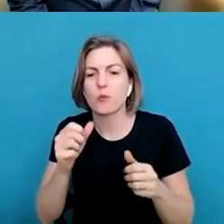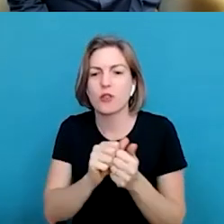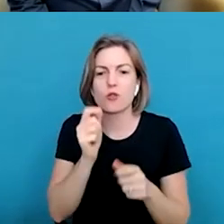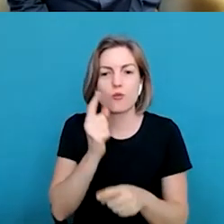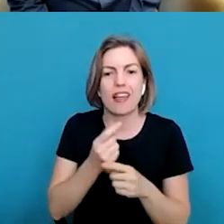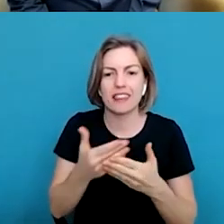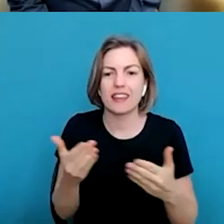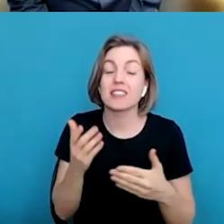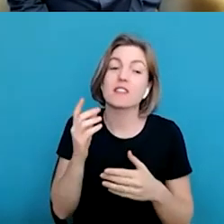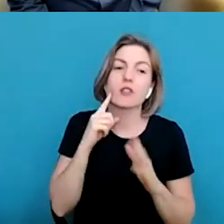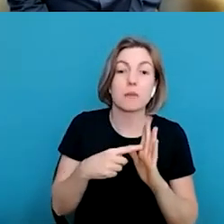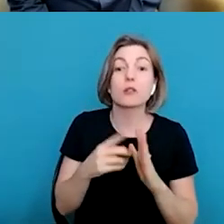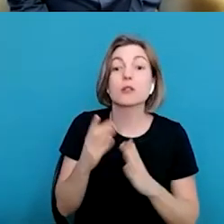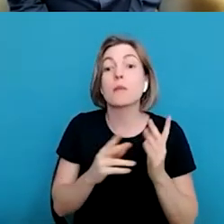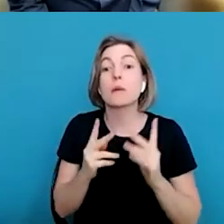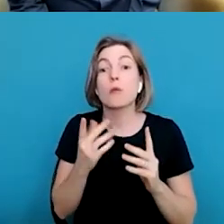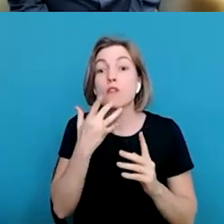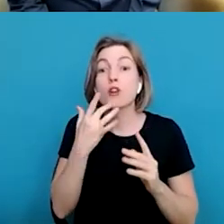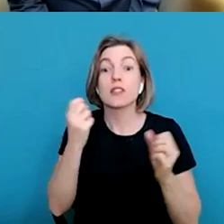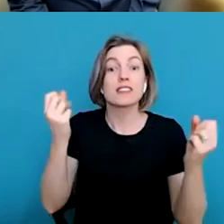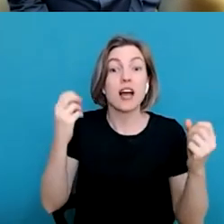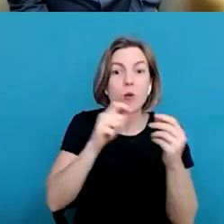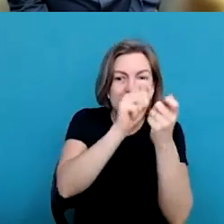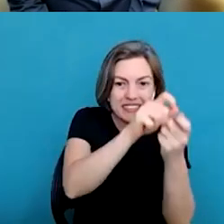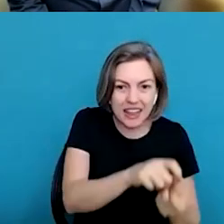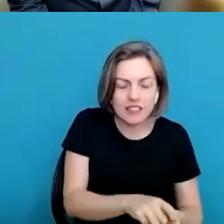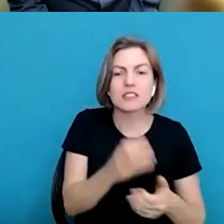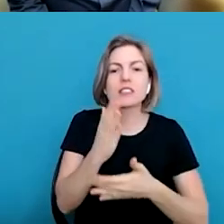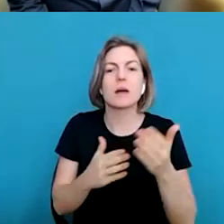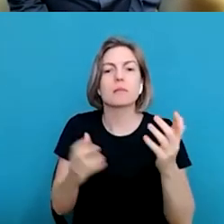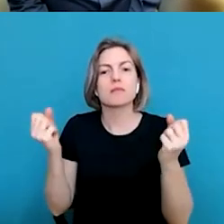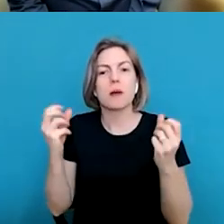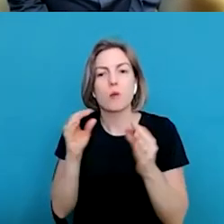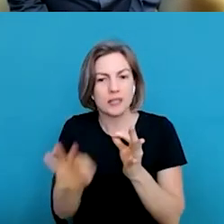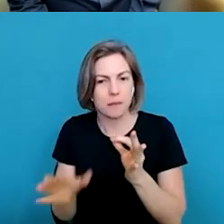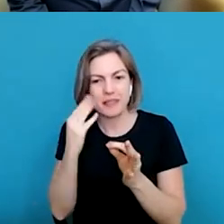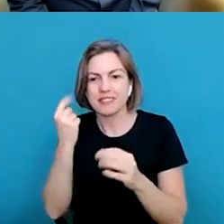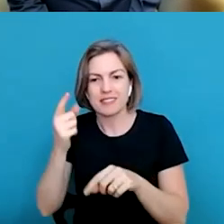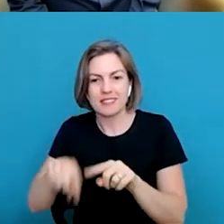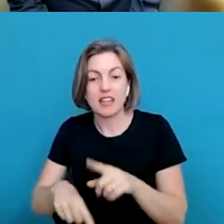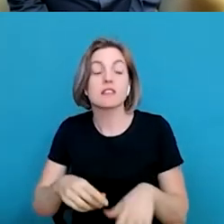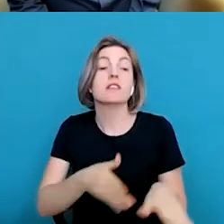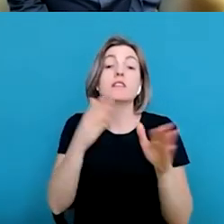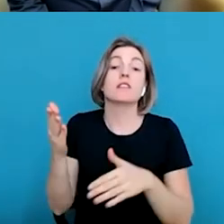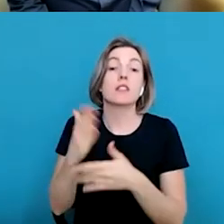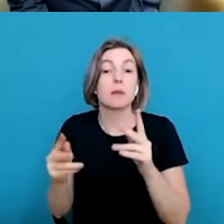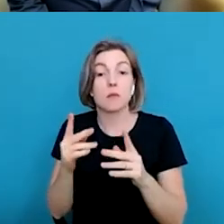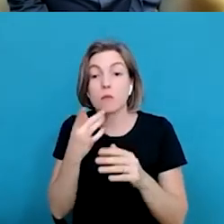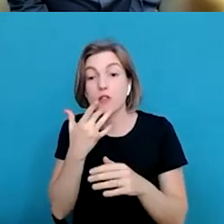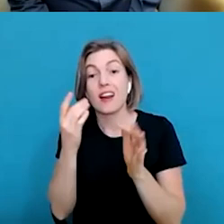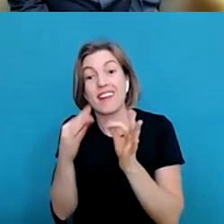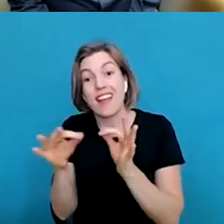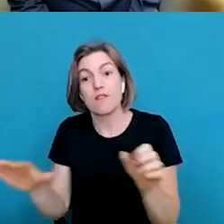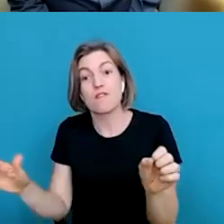like things to be signed in great detail. Some people like it to be signed simpler because they can't. Some people want captions that are full captions.